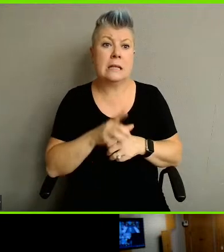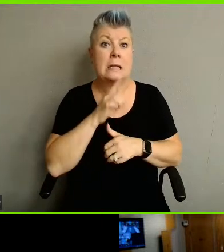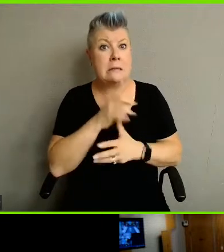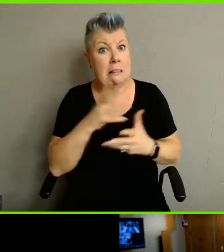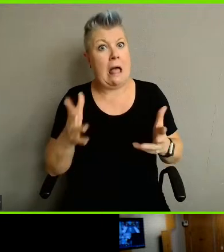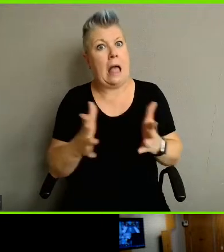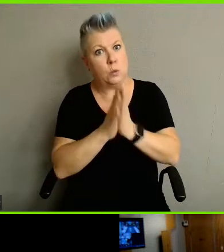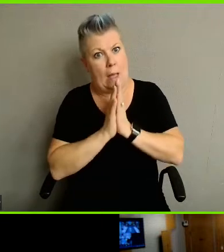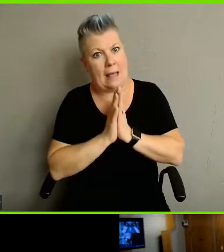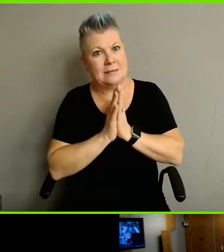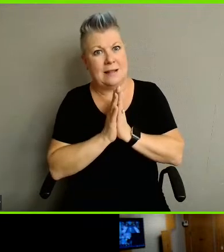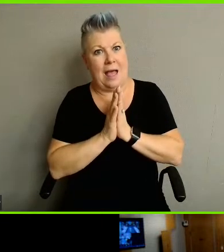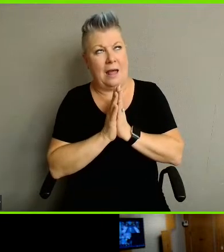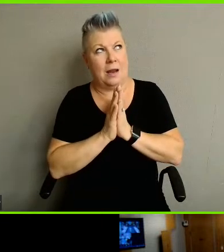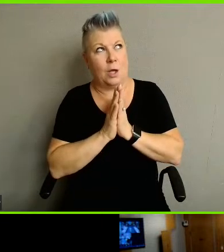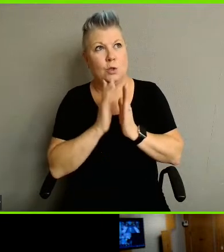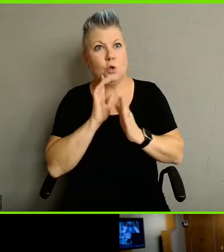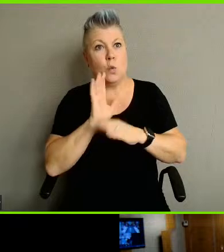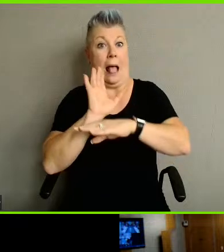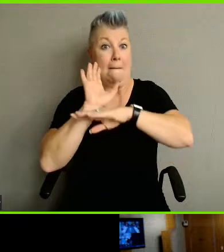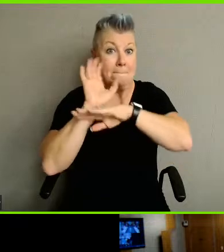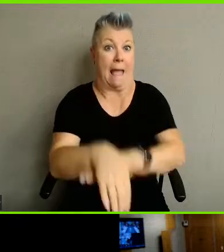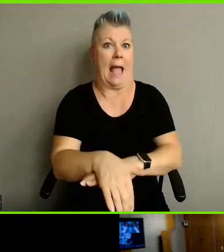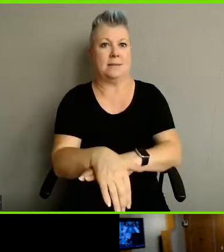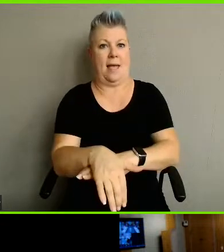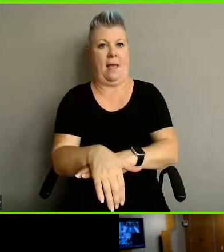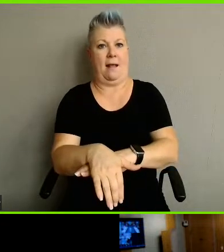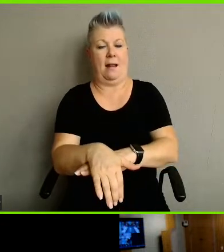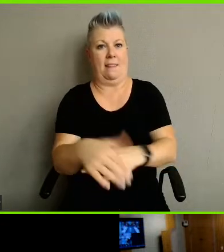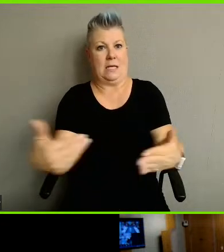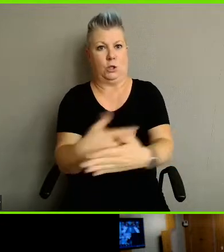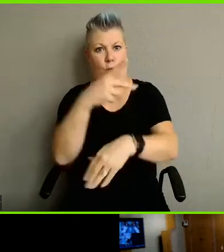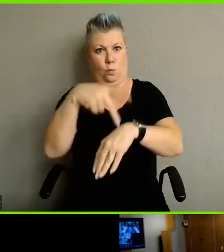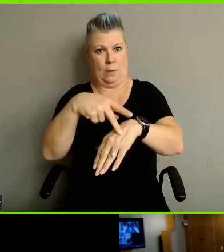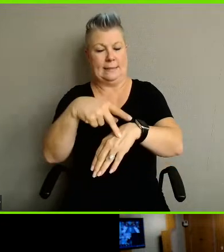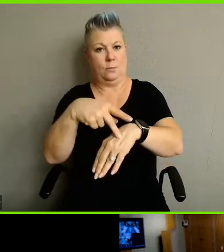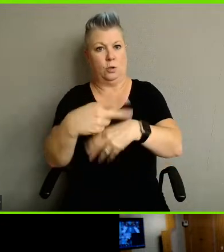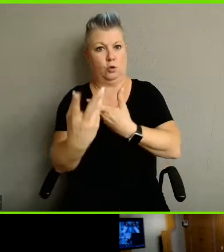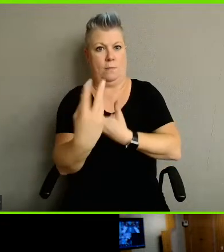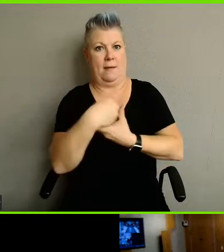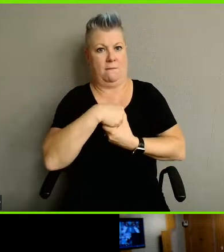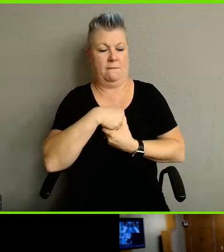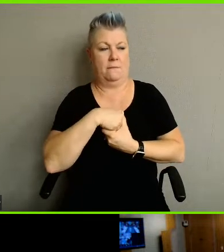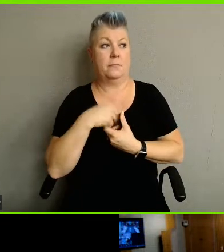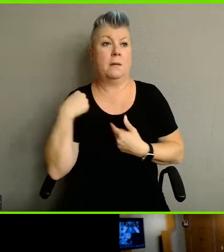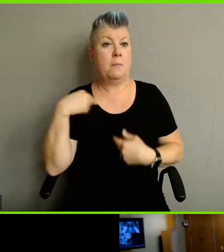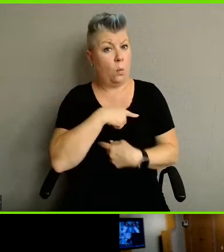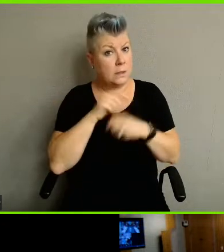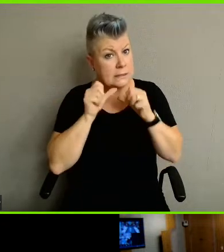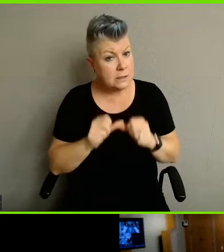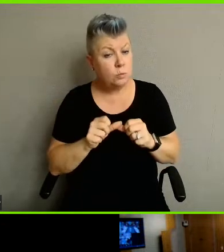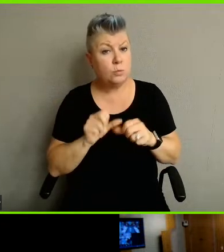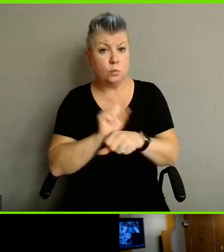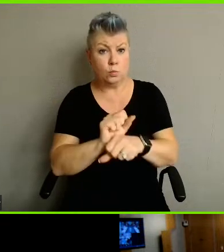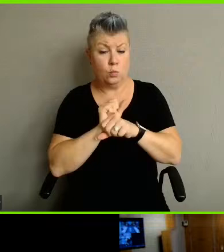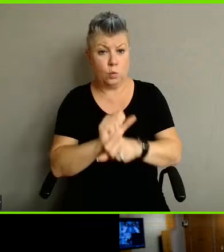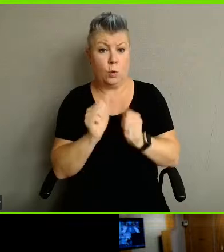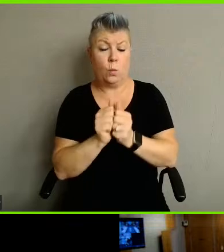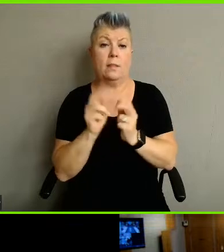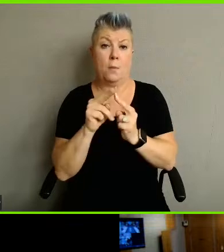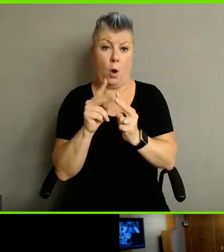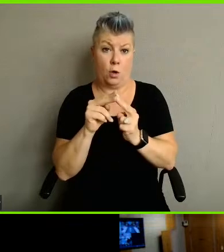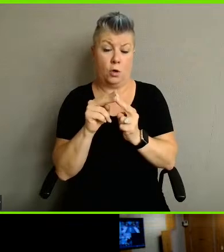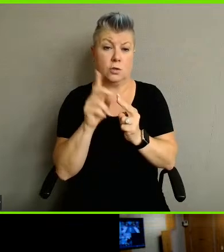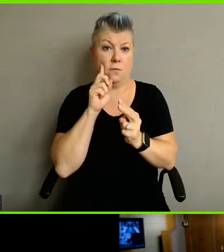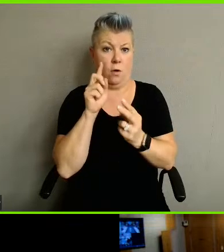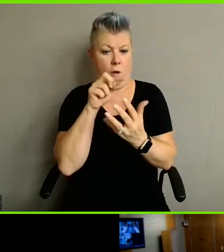to mandate that for individuals. So we will continue to work with those, partners from those pieces